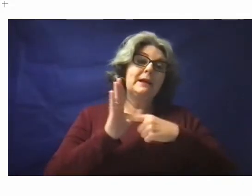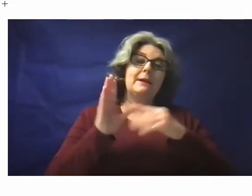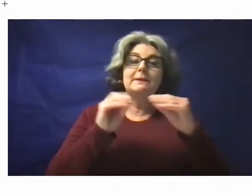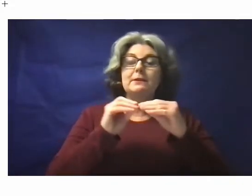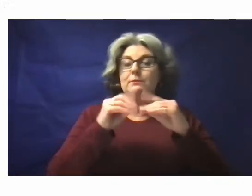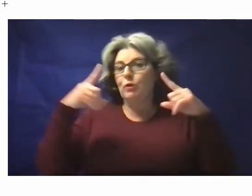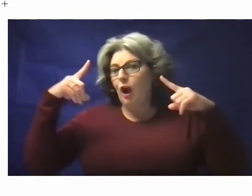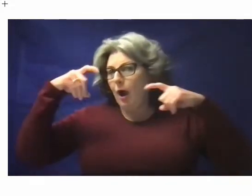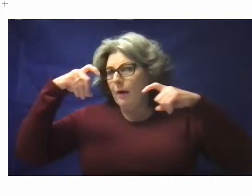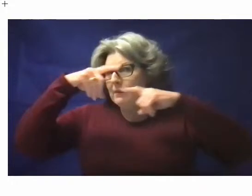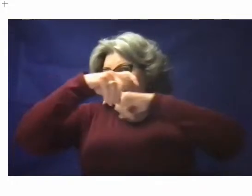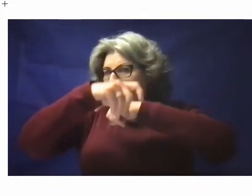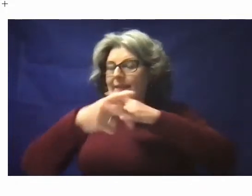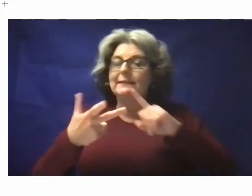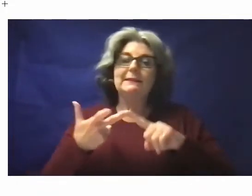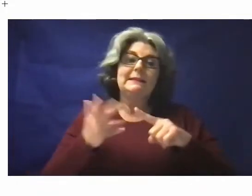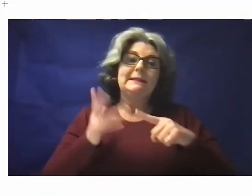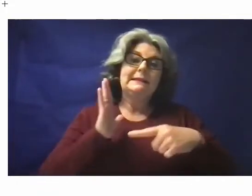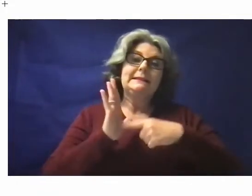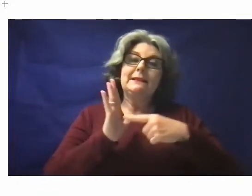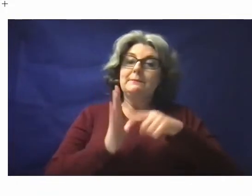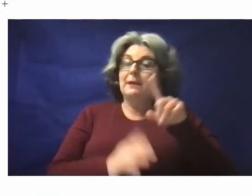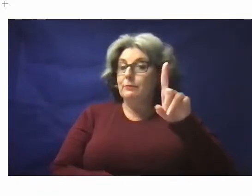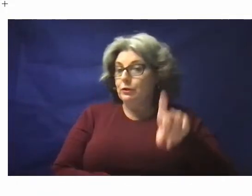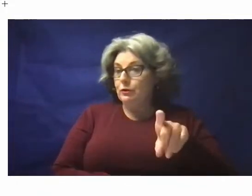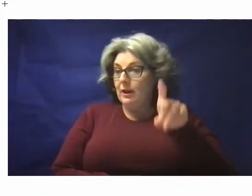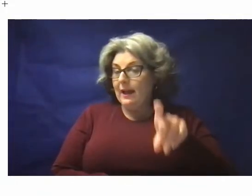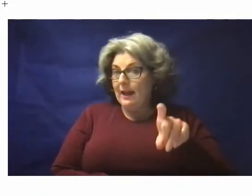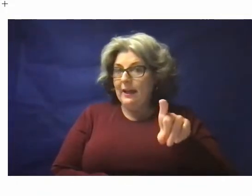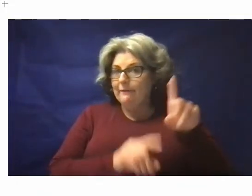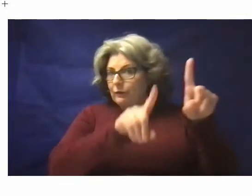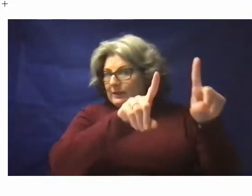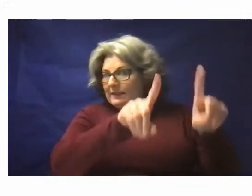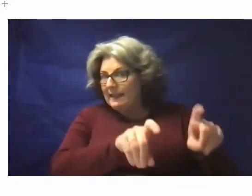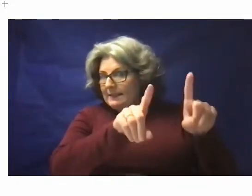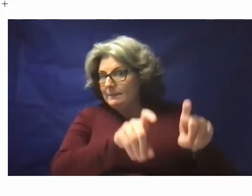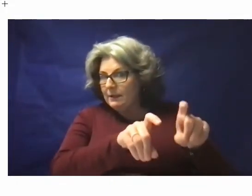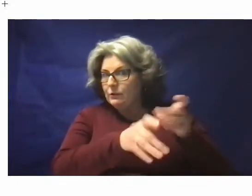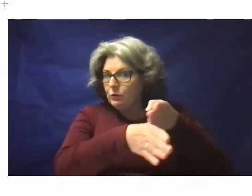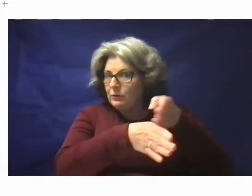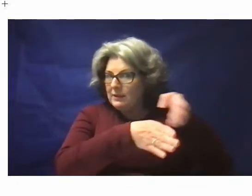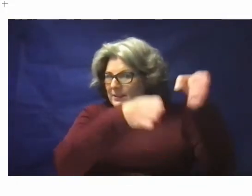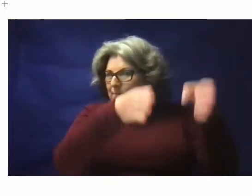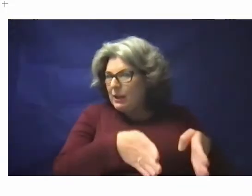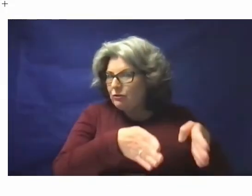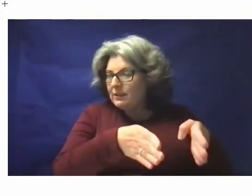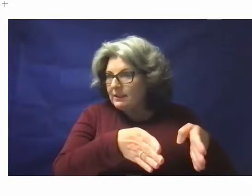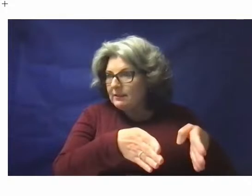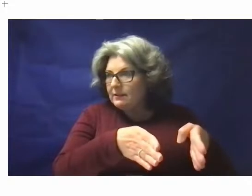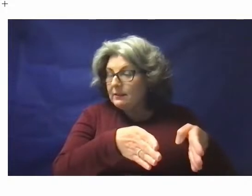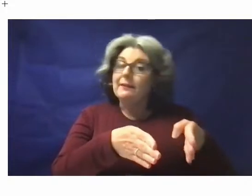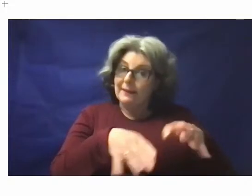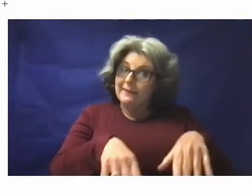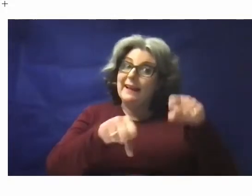that. Sometimes you do need to go for assessment to a specialist, and that can take